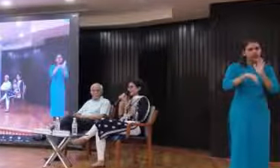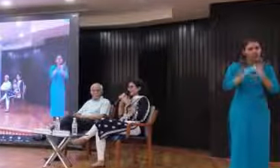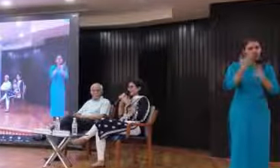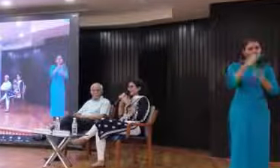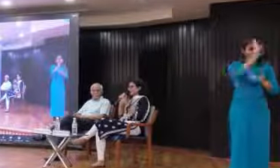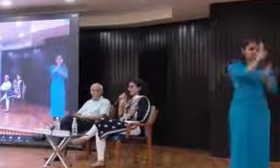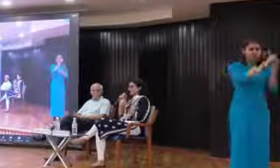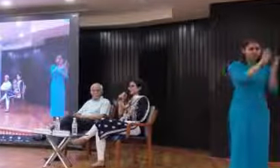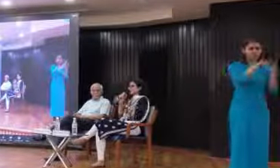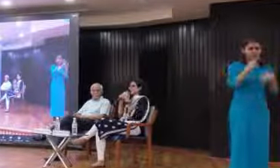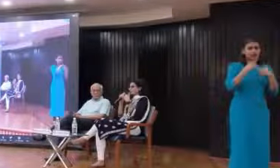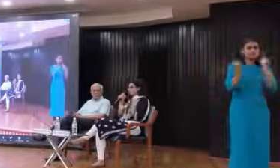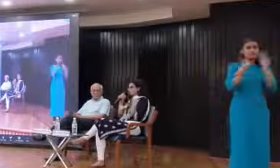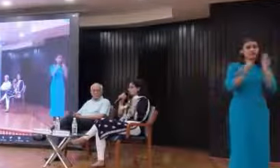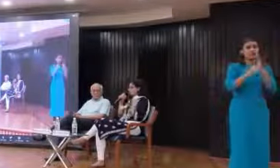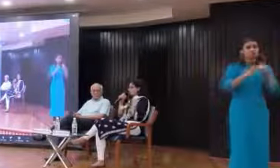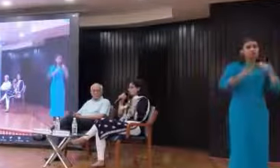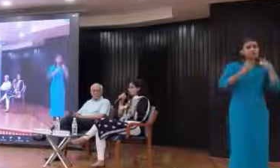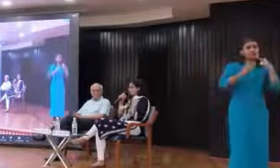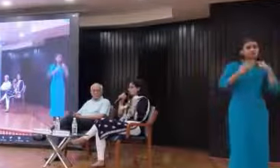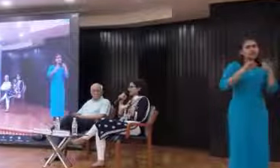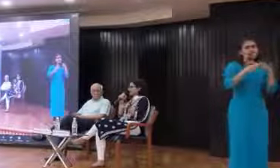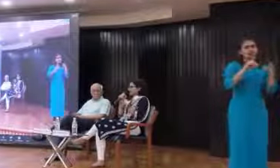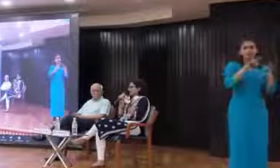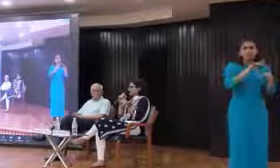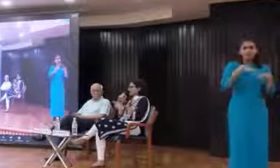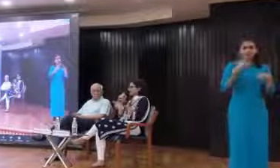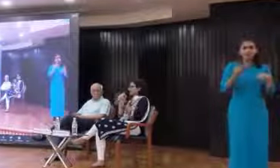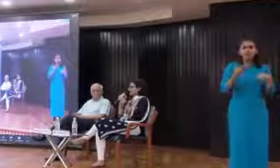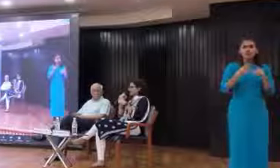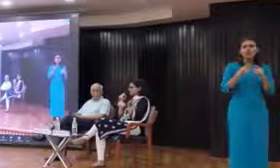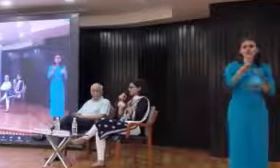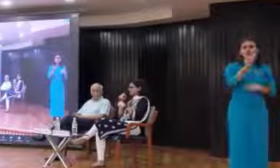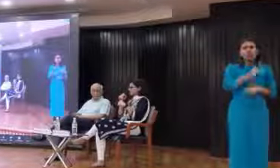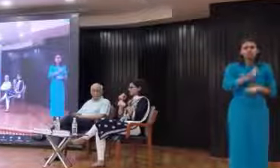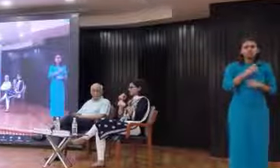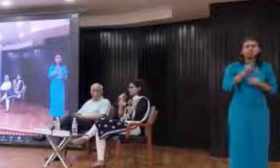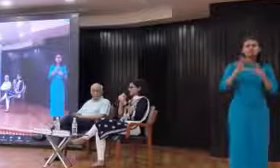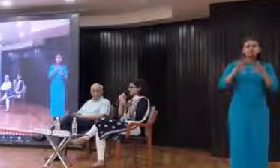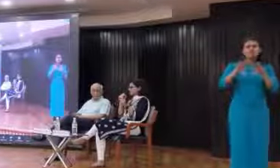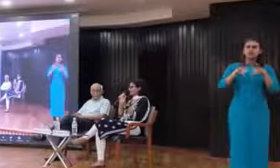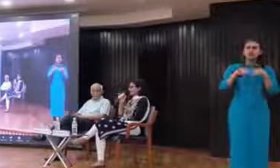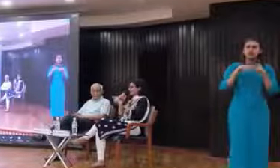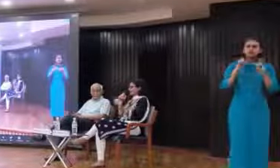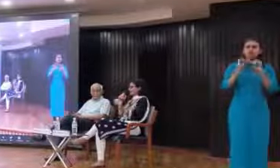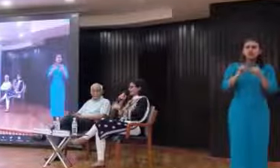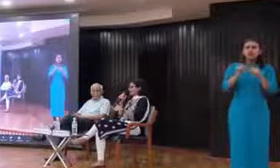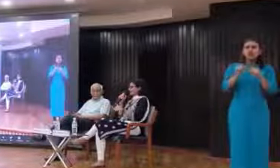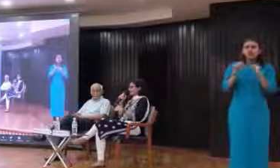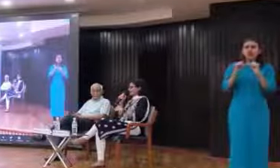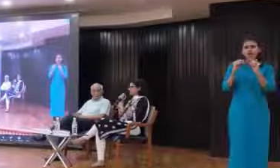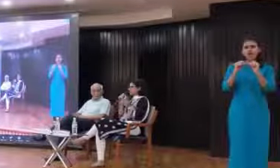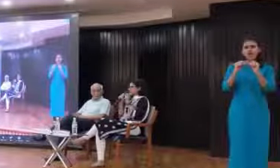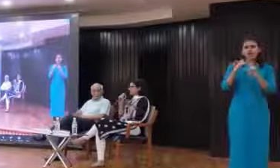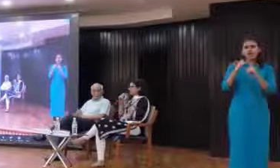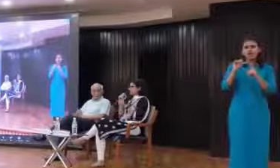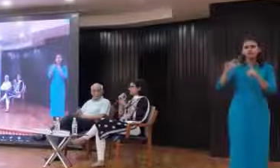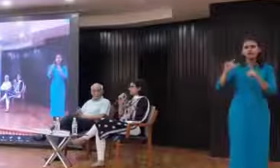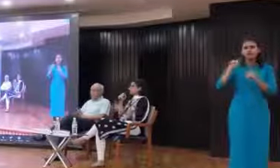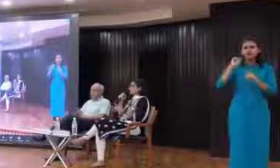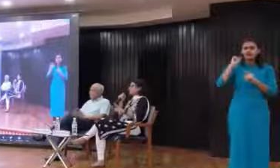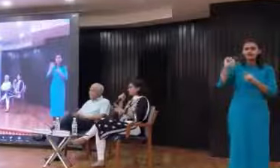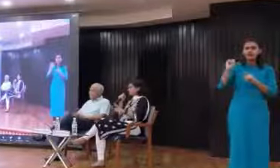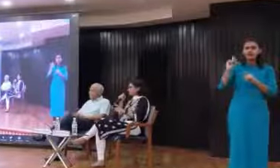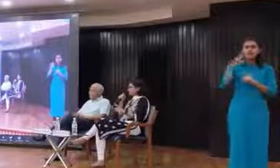Maharaja. And that sort of gives Abdullah the cold feet, and Nehru is also irritated with Abdullah. And it eventually leads to Abdullah